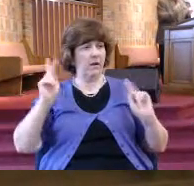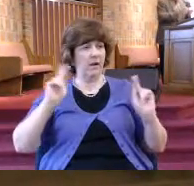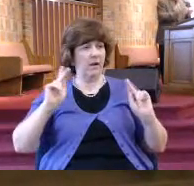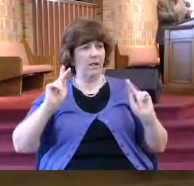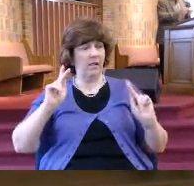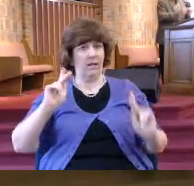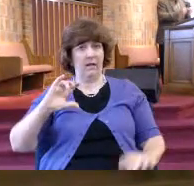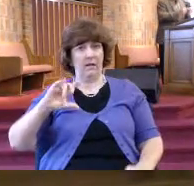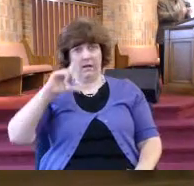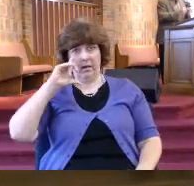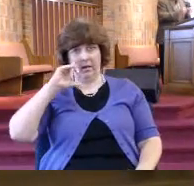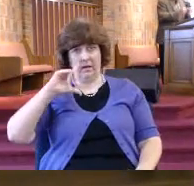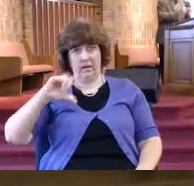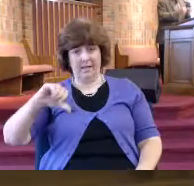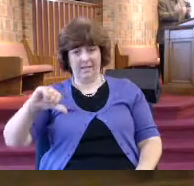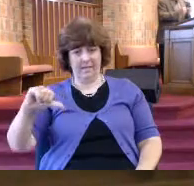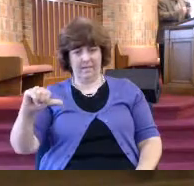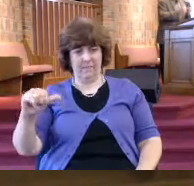themselves